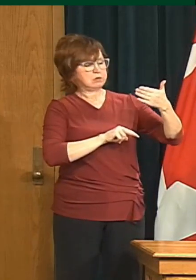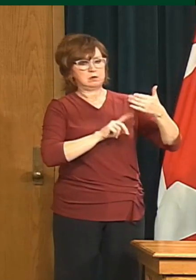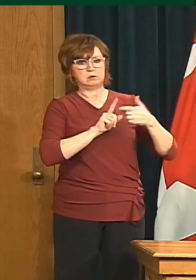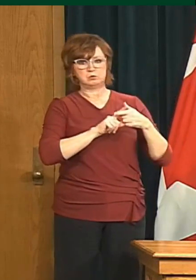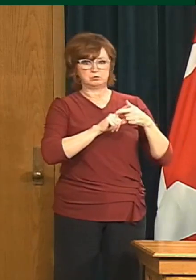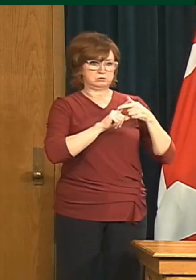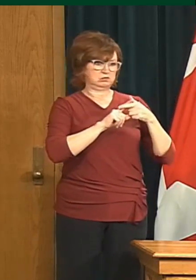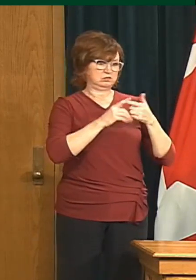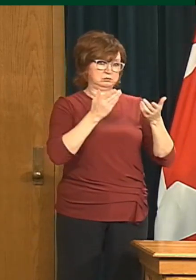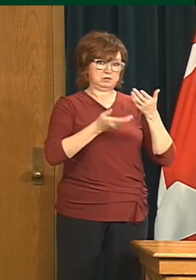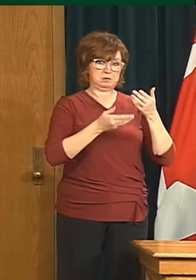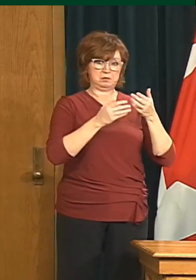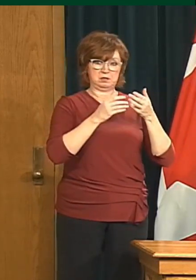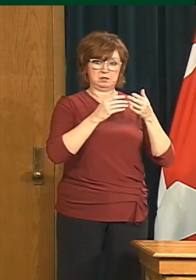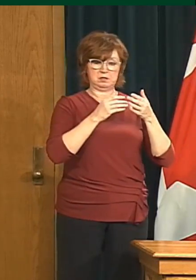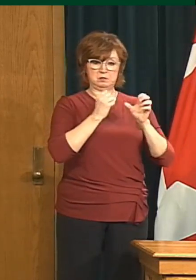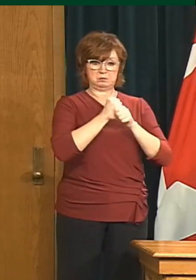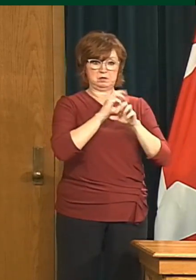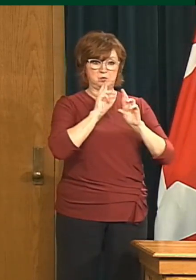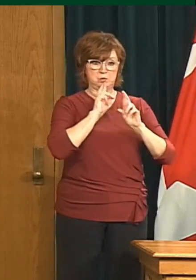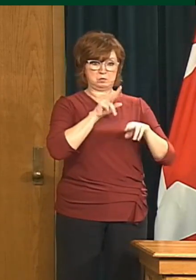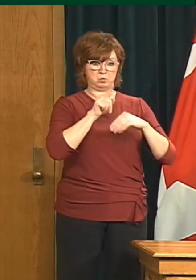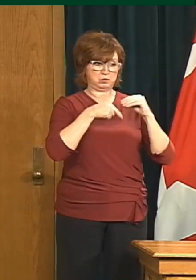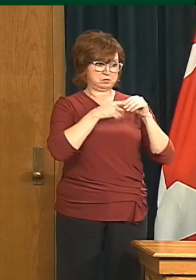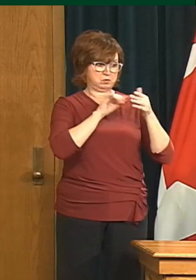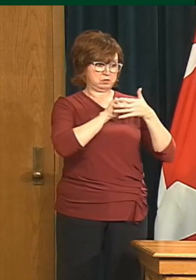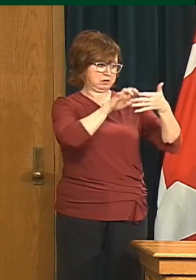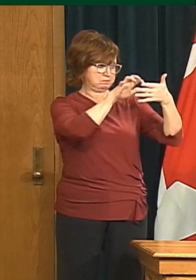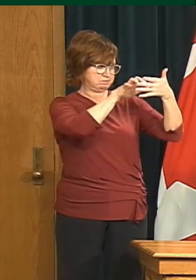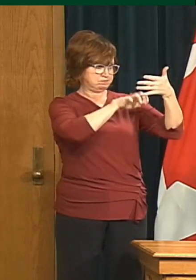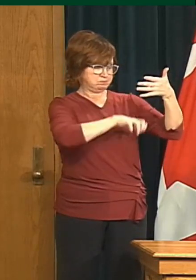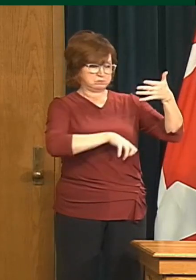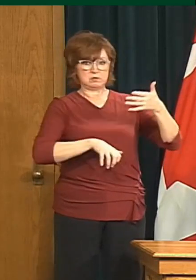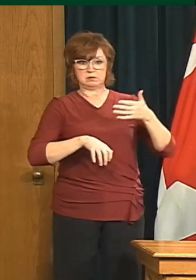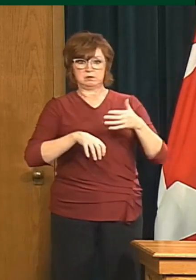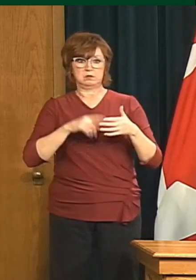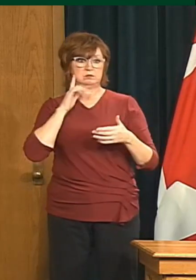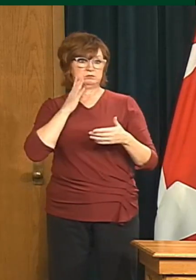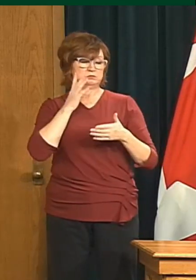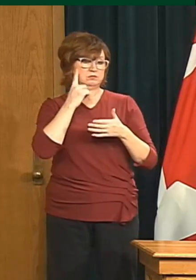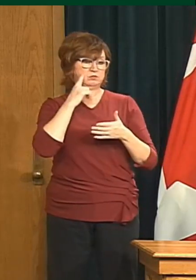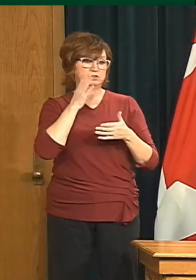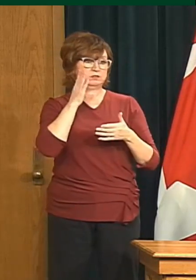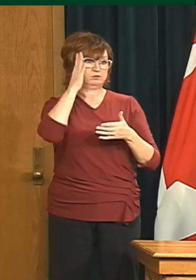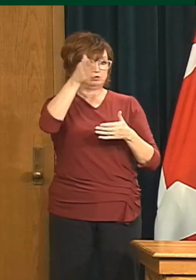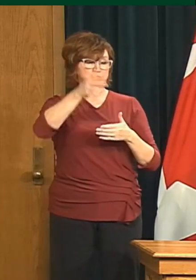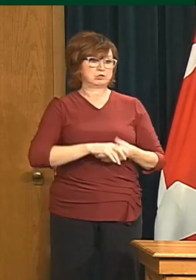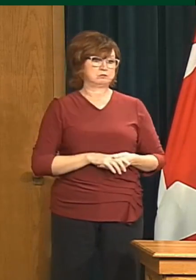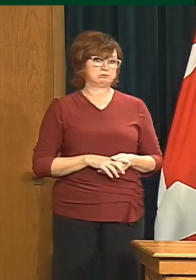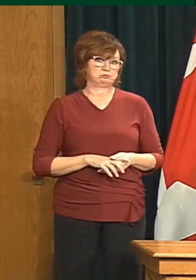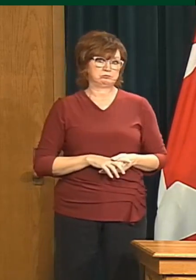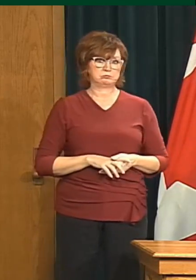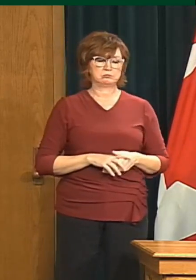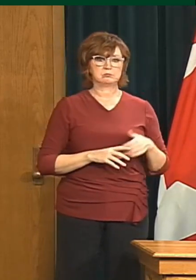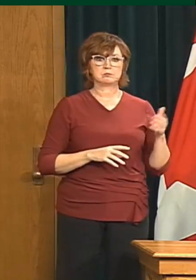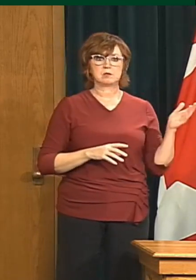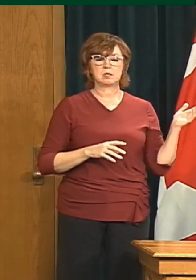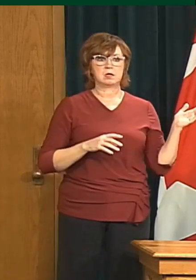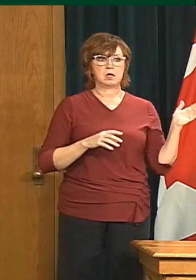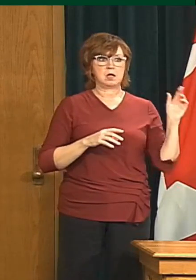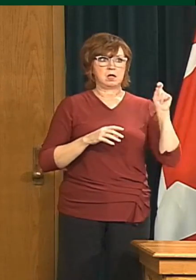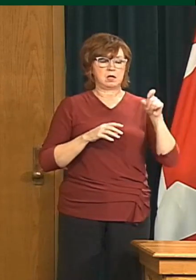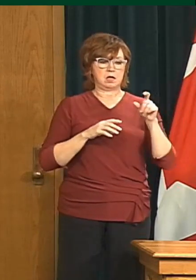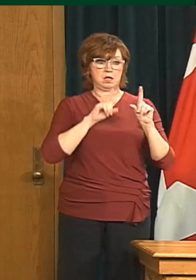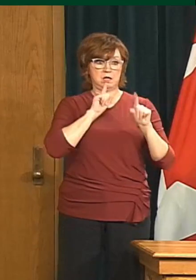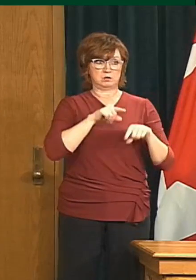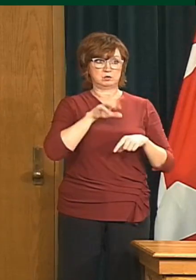summarize what information is coming in and what action has been taken at a future opportunity. So thank you for that. I would just say, Morgan, there has